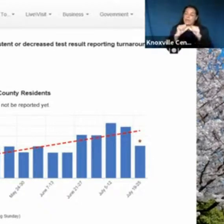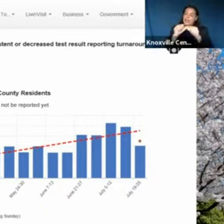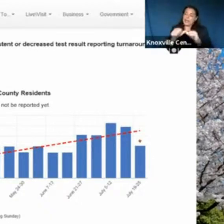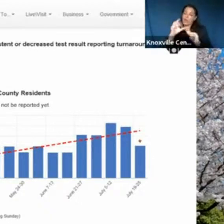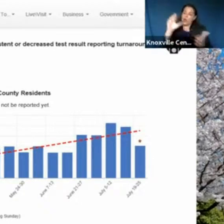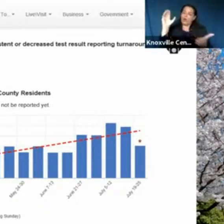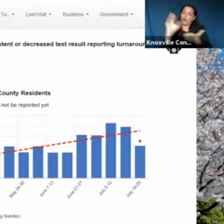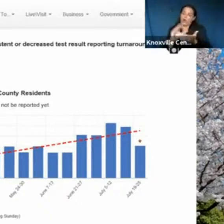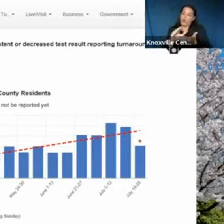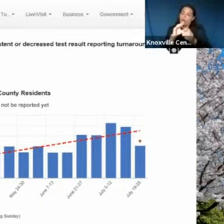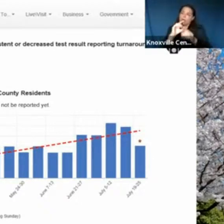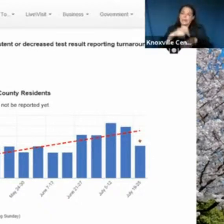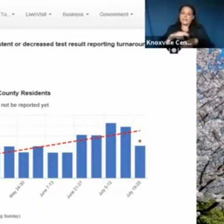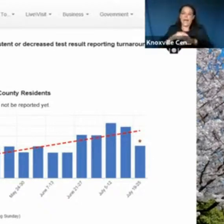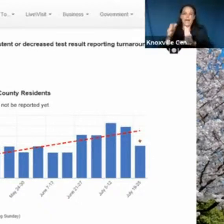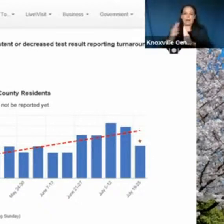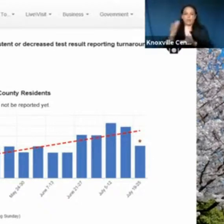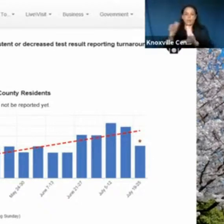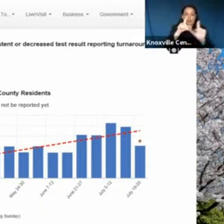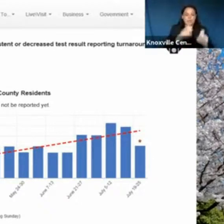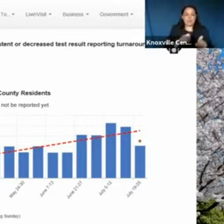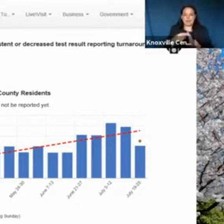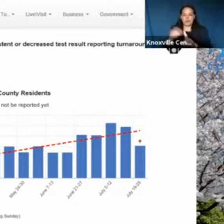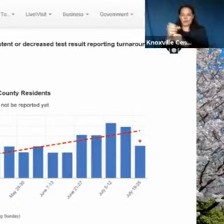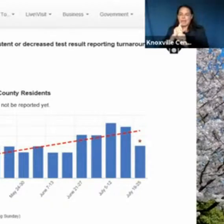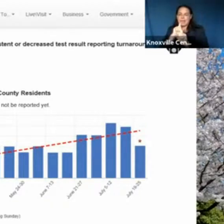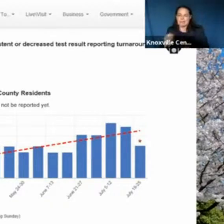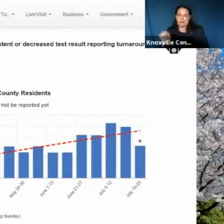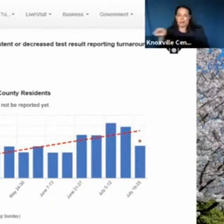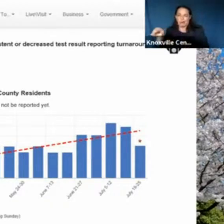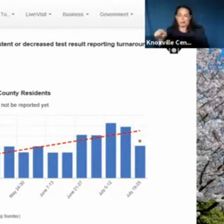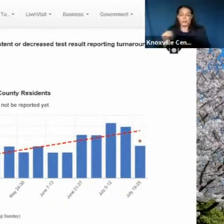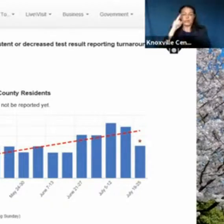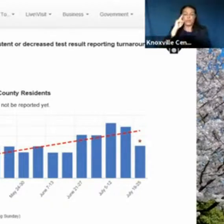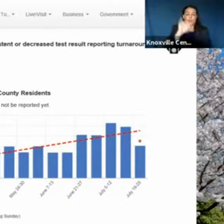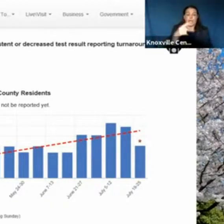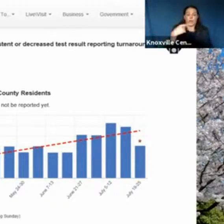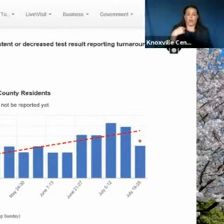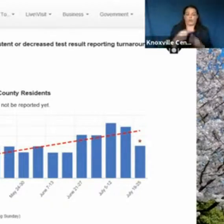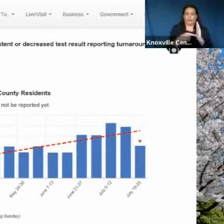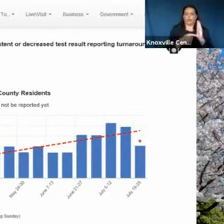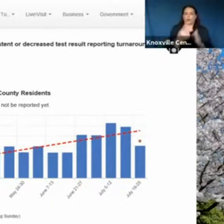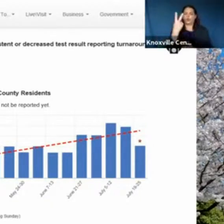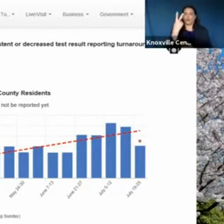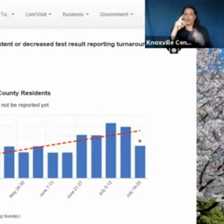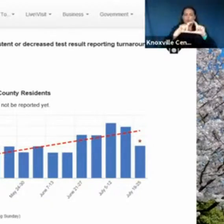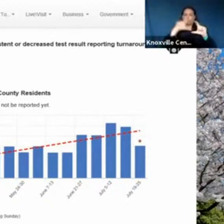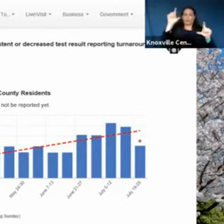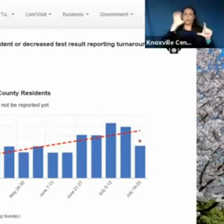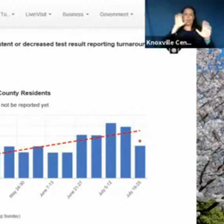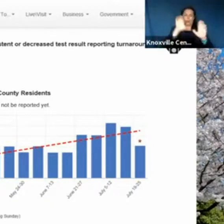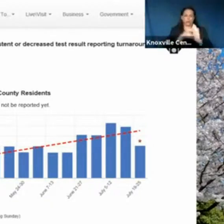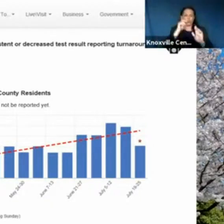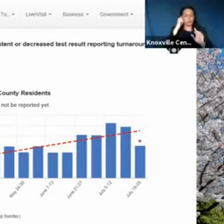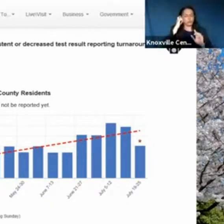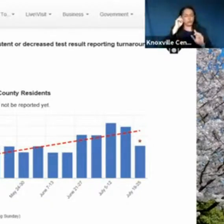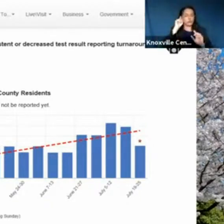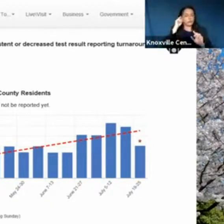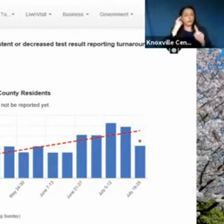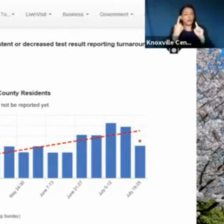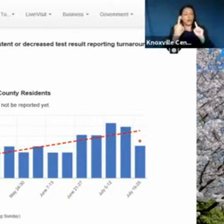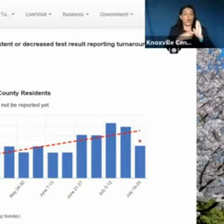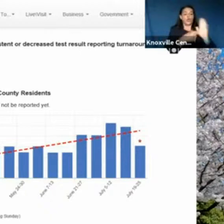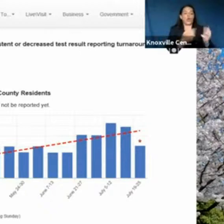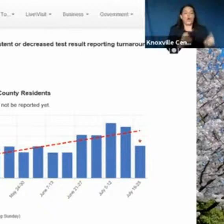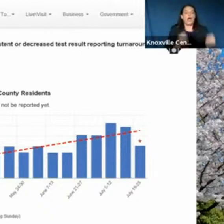reporting turnaround time. For this benchmark, we are utilizing 2 bar graphs, one that shows a sample of the test conducted